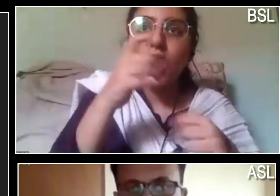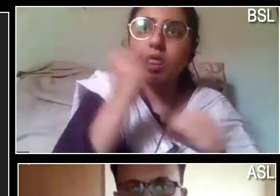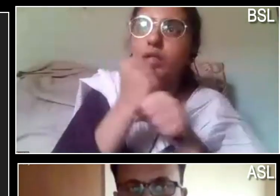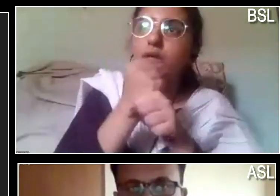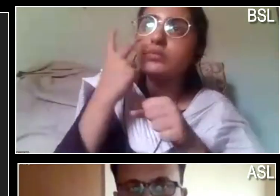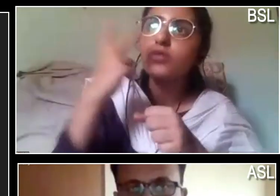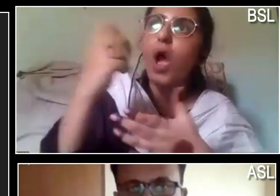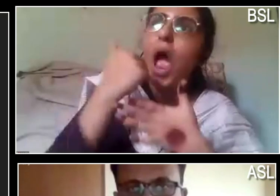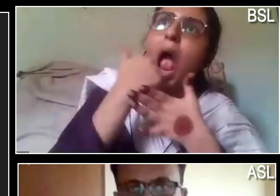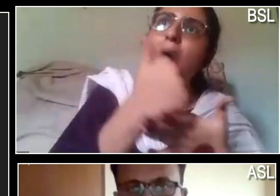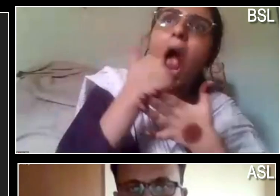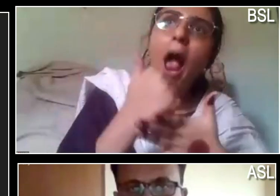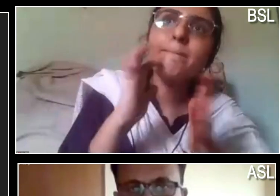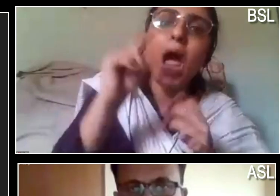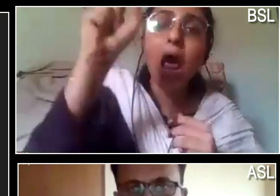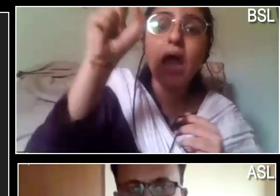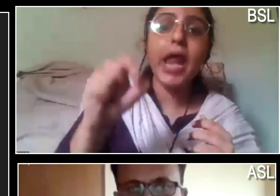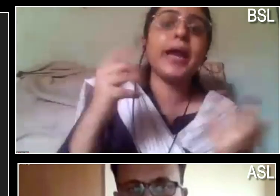the accessibility?